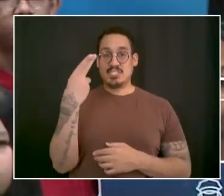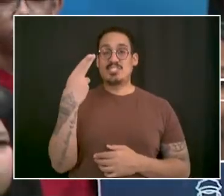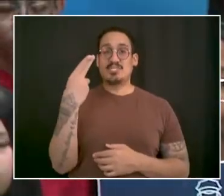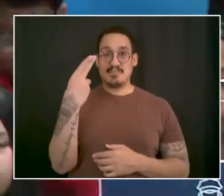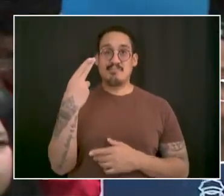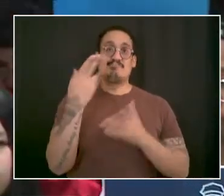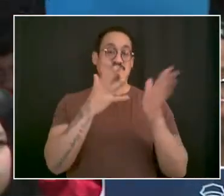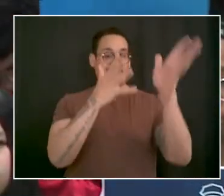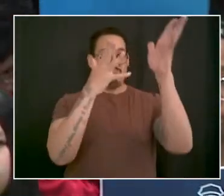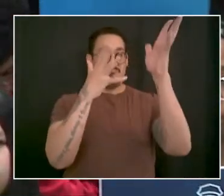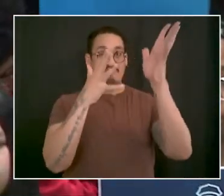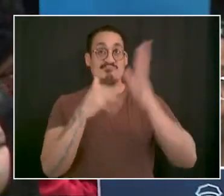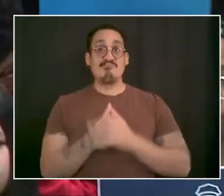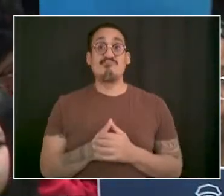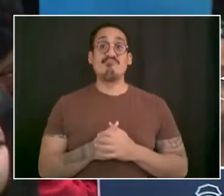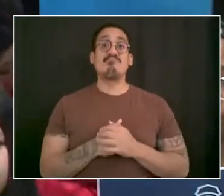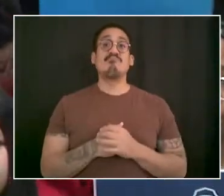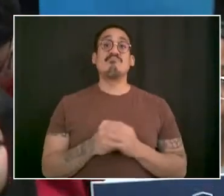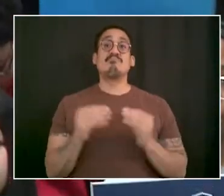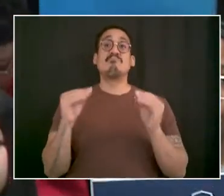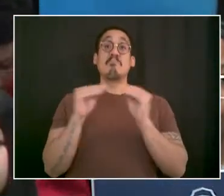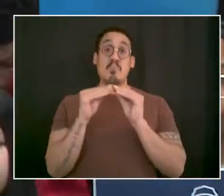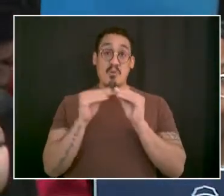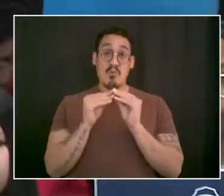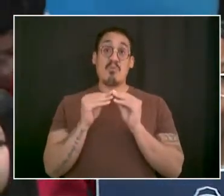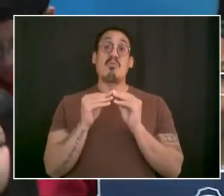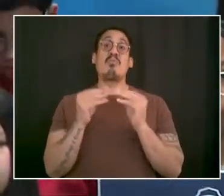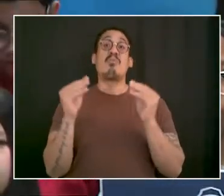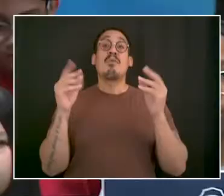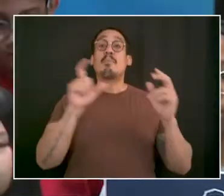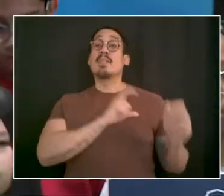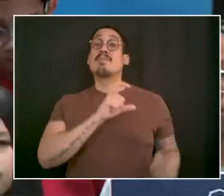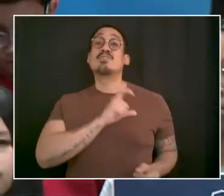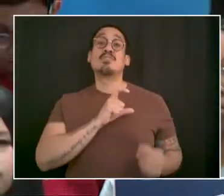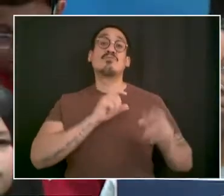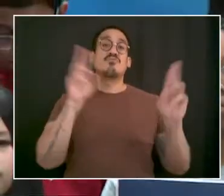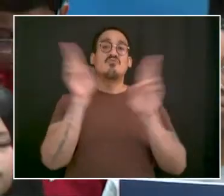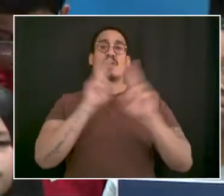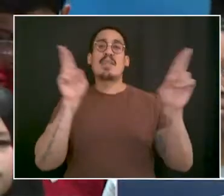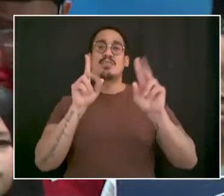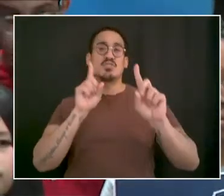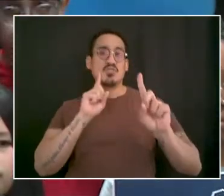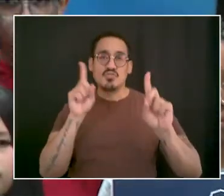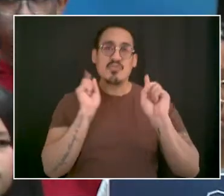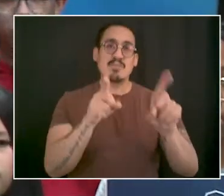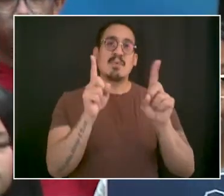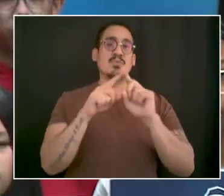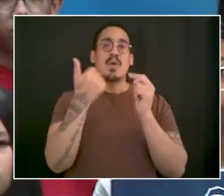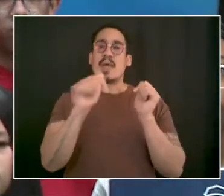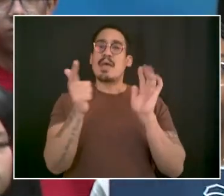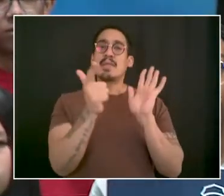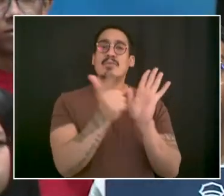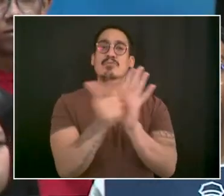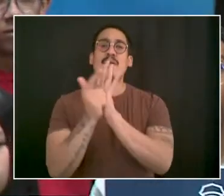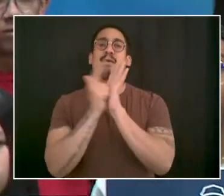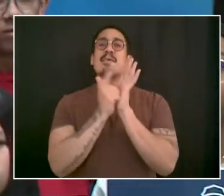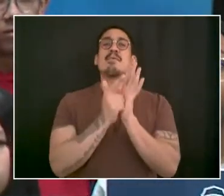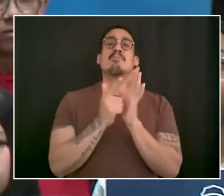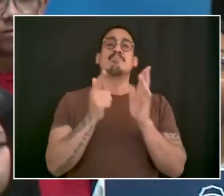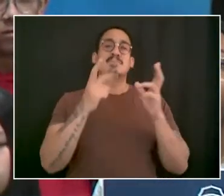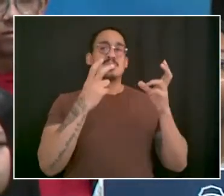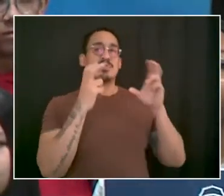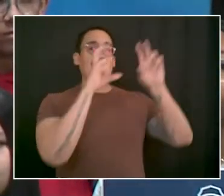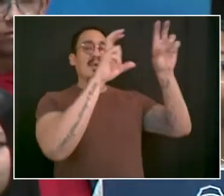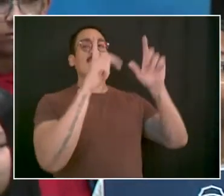And while more police officers are vital to responding crime, I've always said that we must also invest in upstream solutions to prevent young people